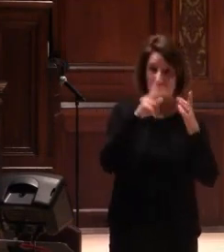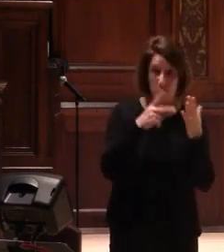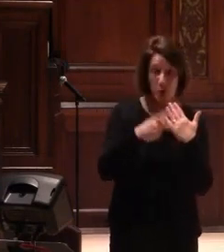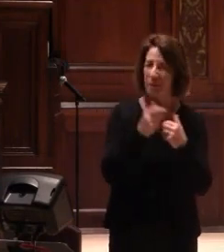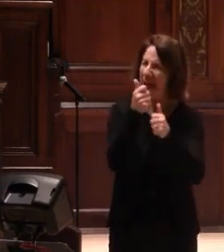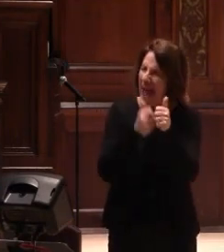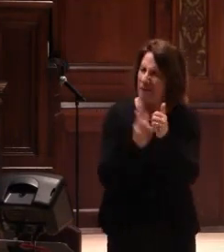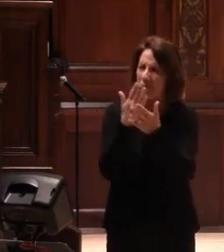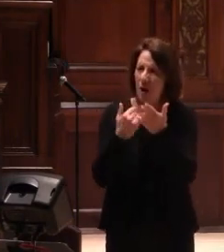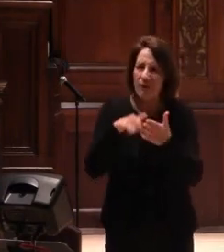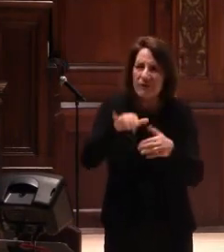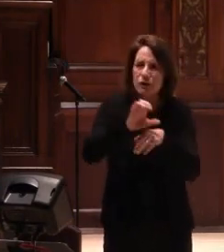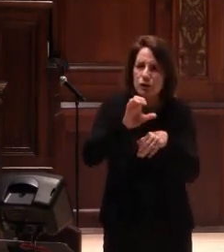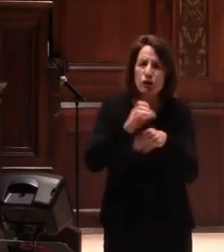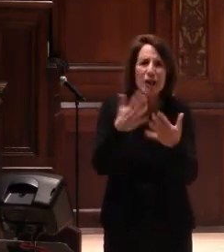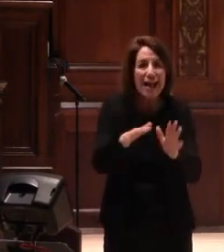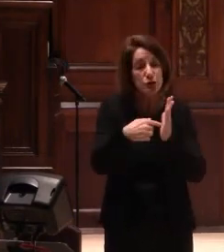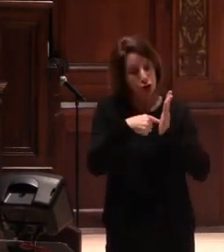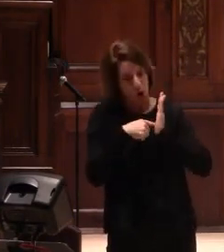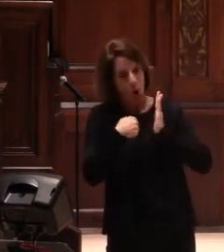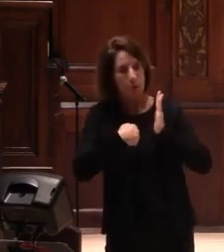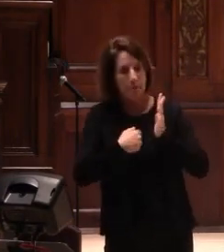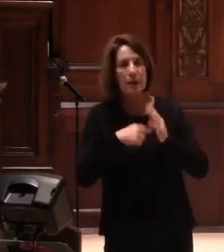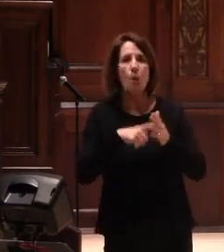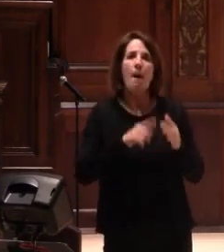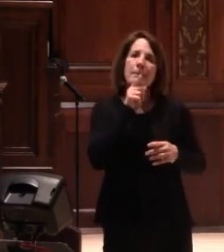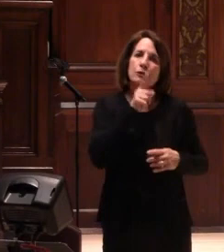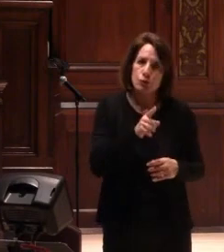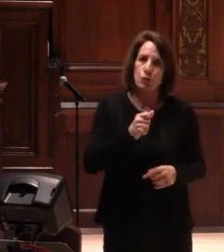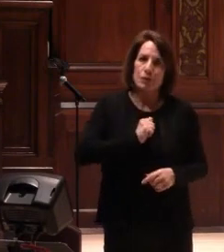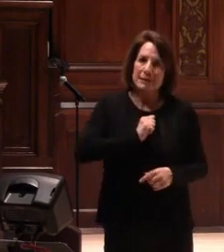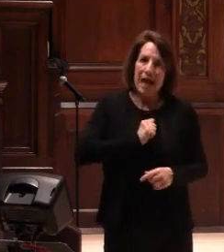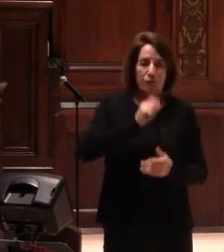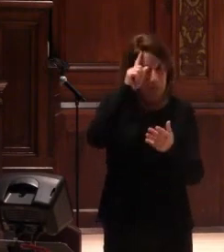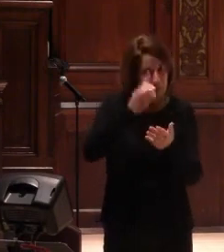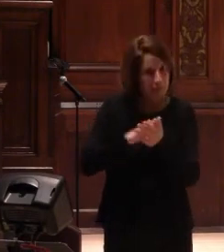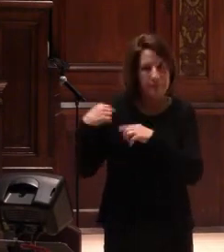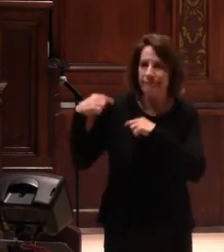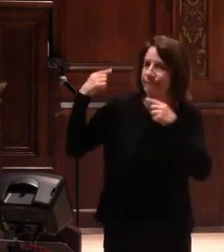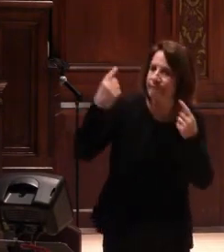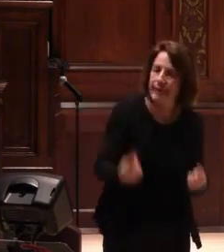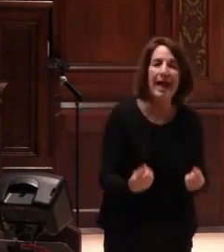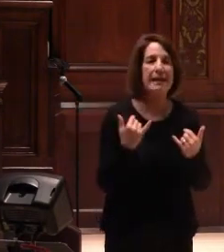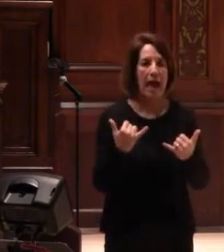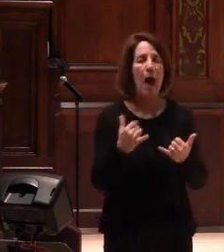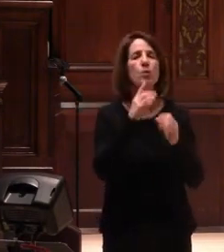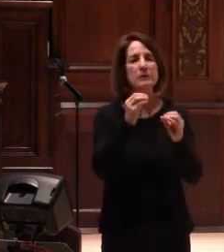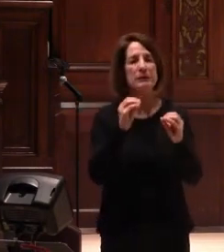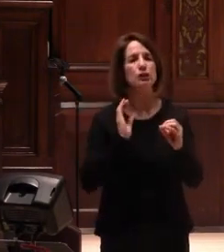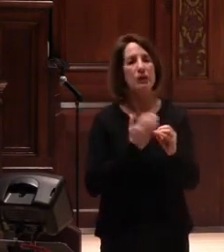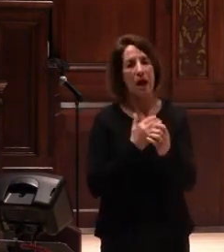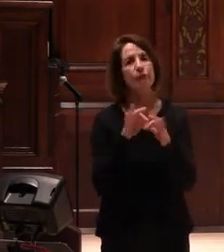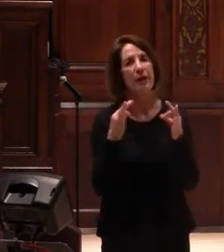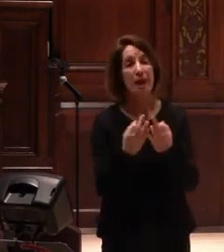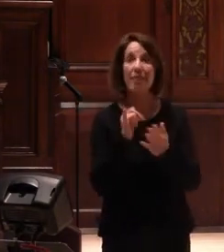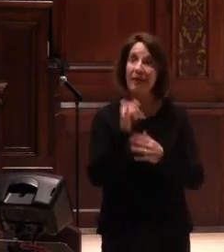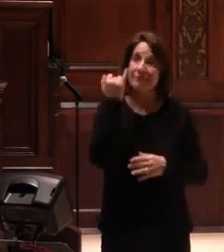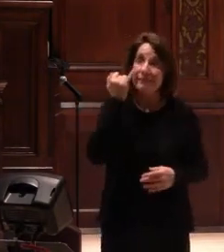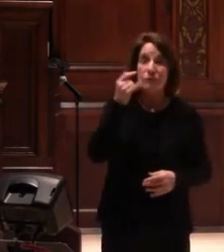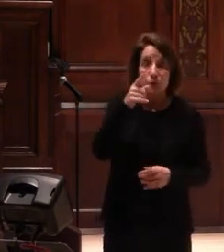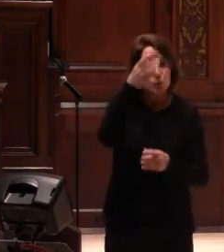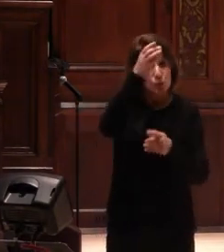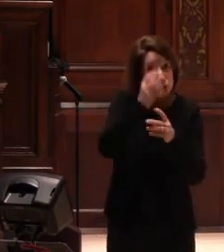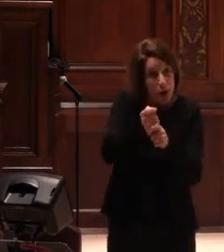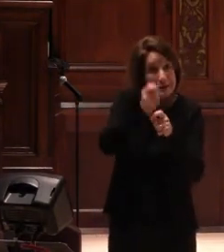this church has showed me what my true self has believed all along and what we're now teaching our family, that when you trust God and